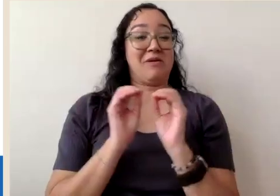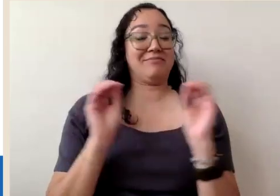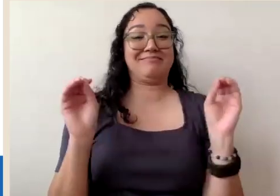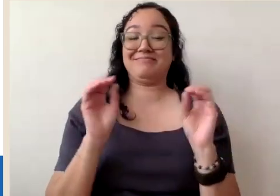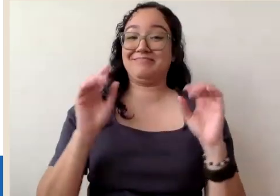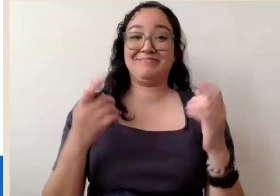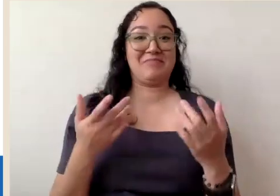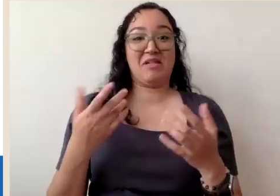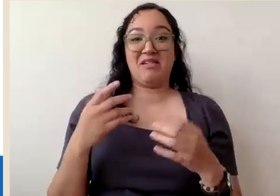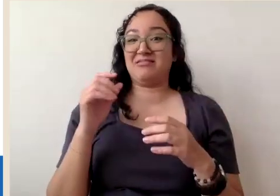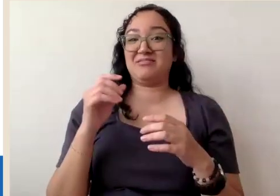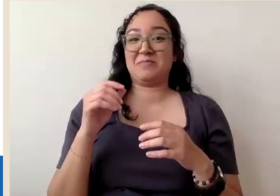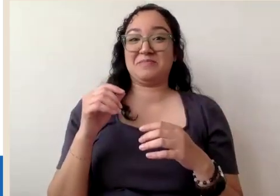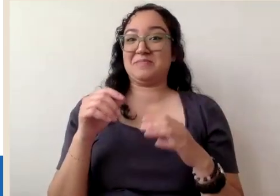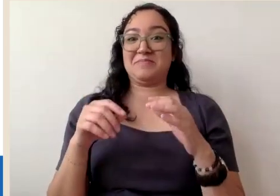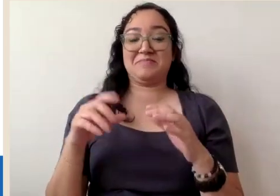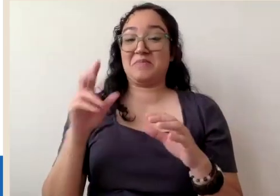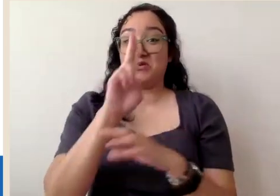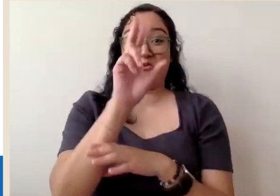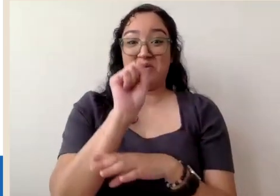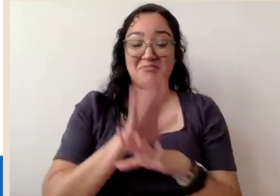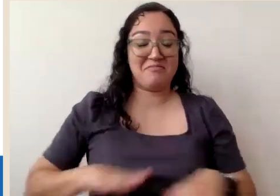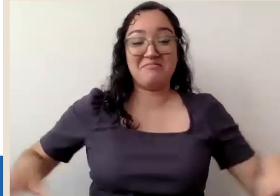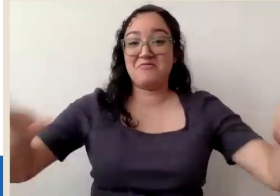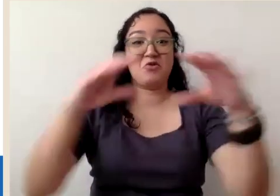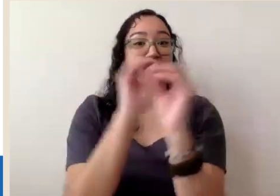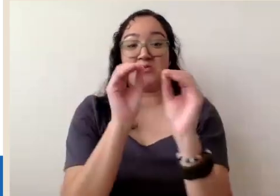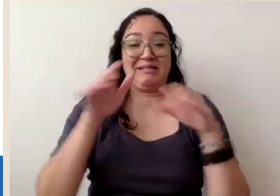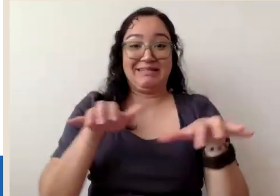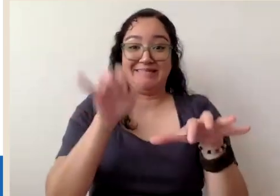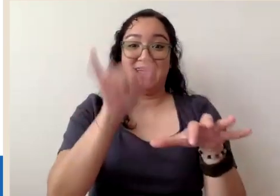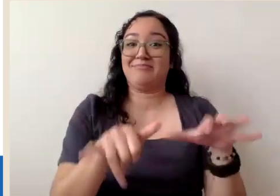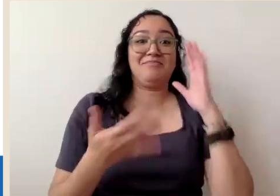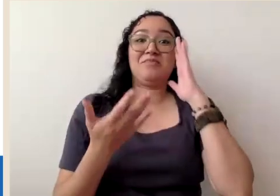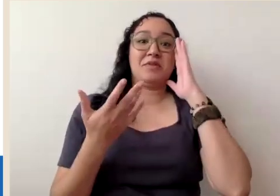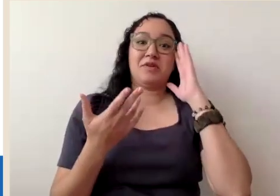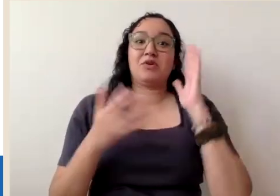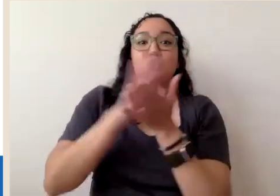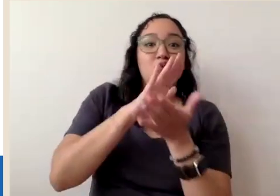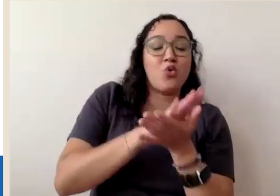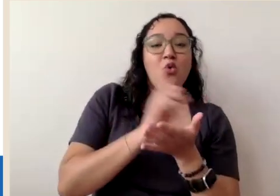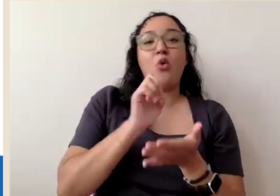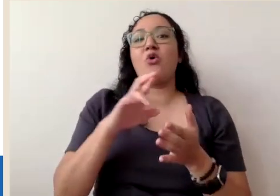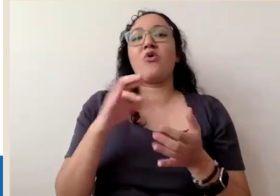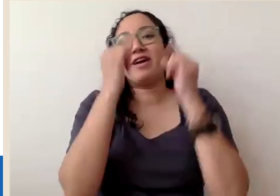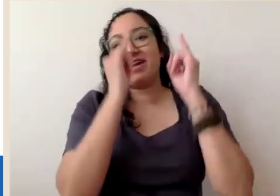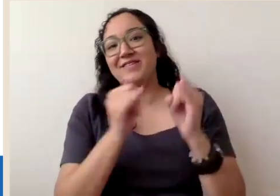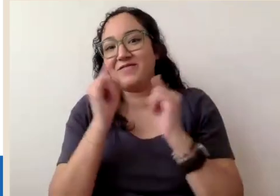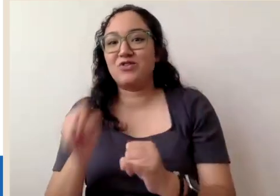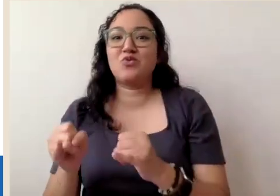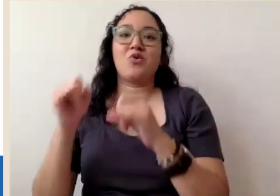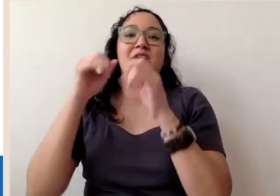no documentation throughout the United States that a school or individual had trained high school students to become